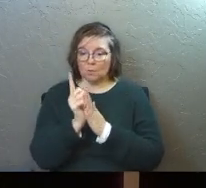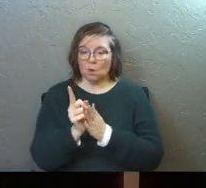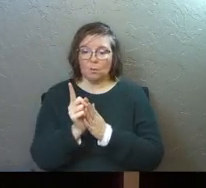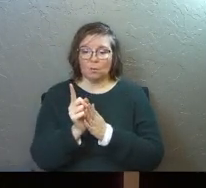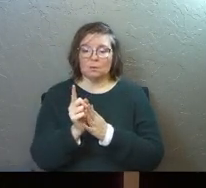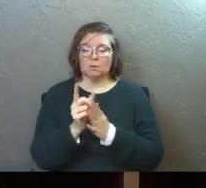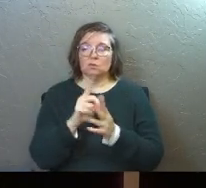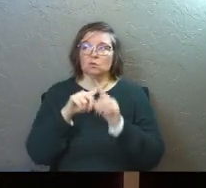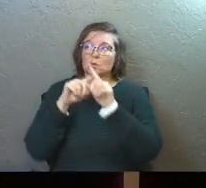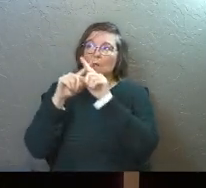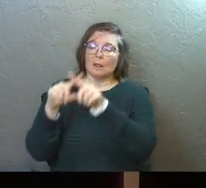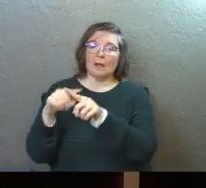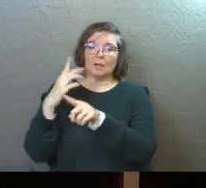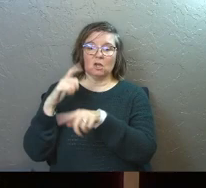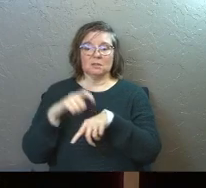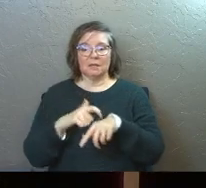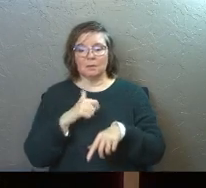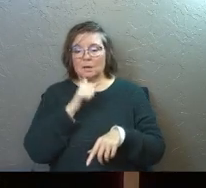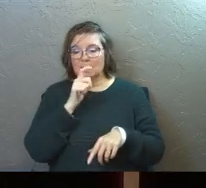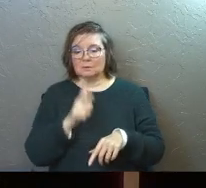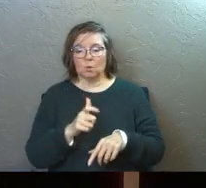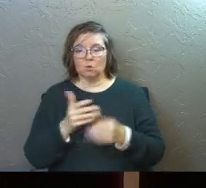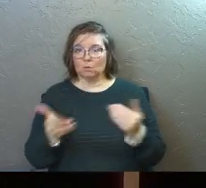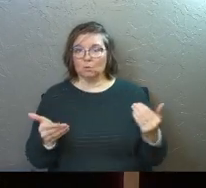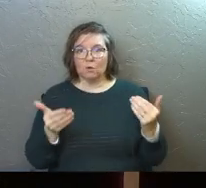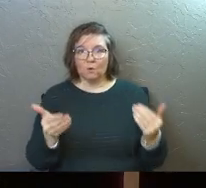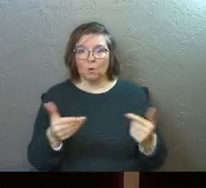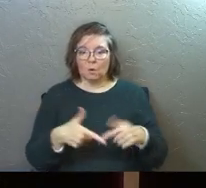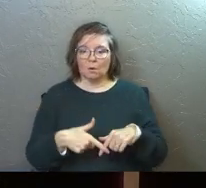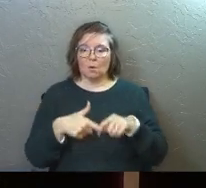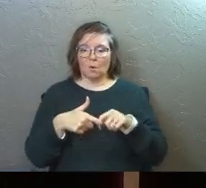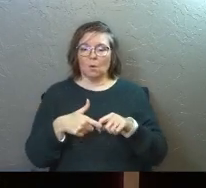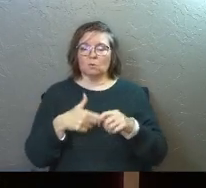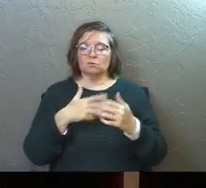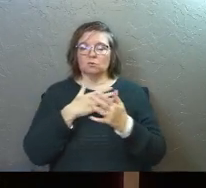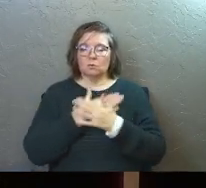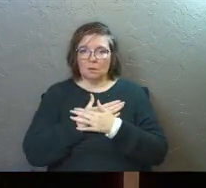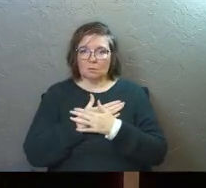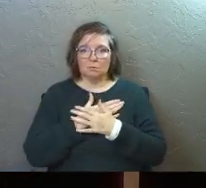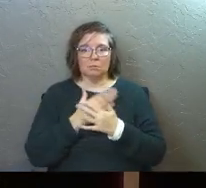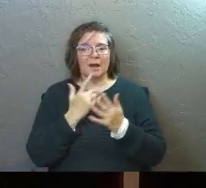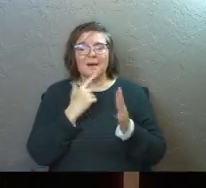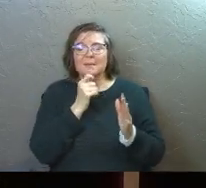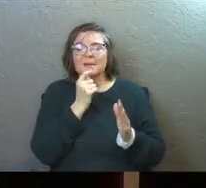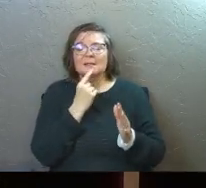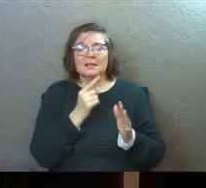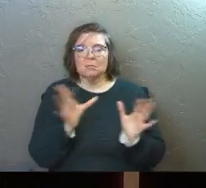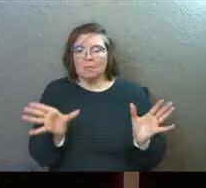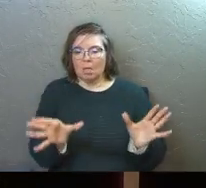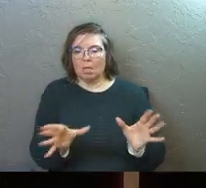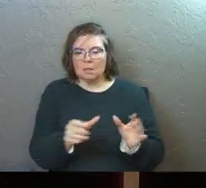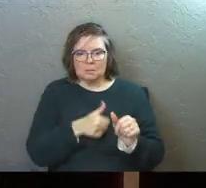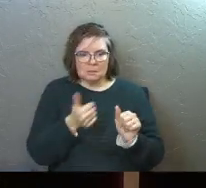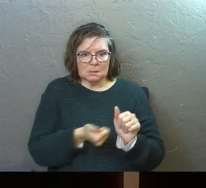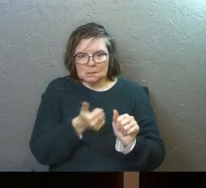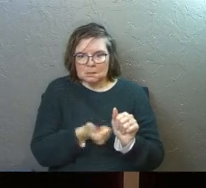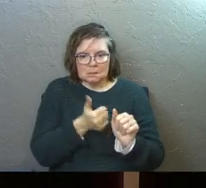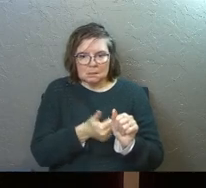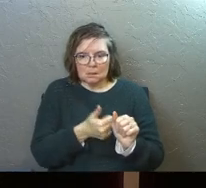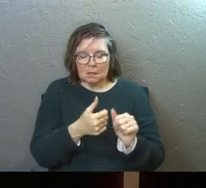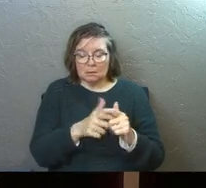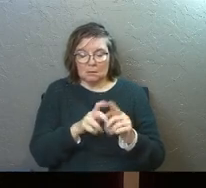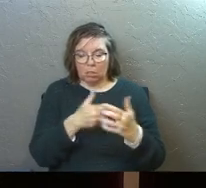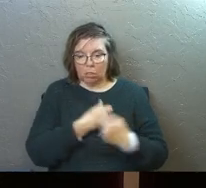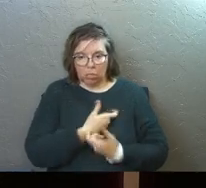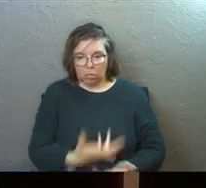of just, we need to rely on God. We there's times that we're not supposed to move forward in things, that God may call us to other things, all kinds of things in that. I'm not saying push forward and grind until, you know, the